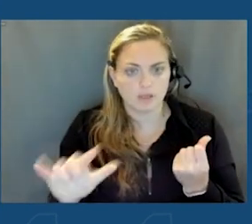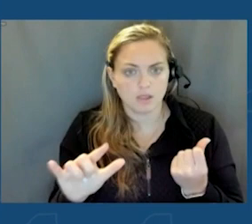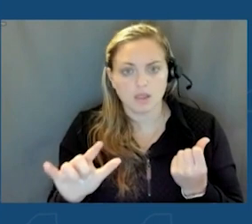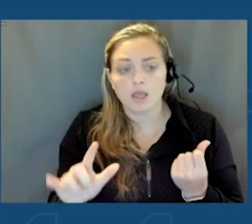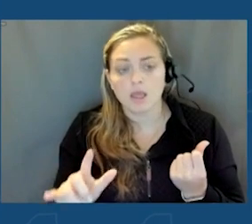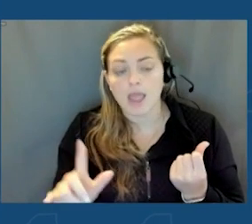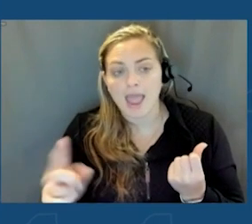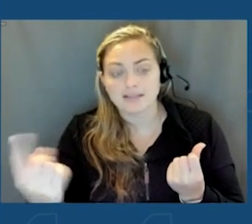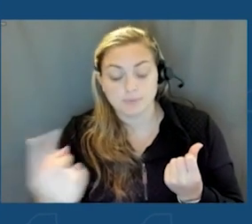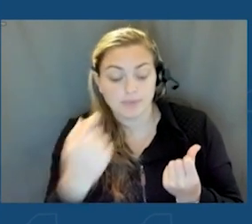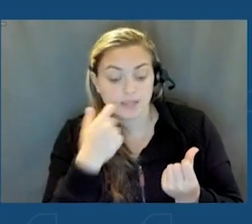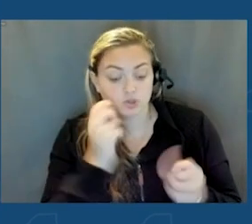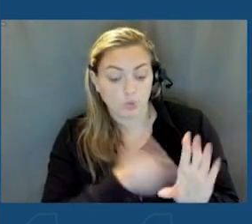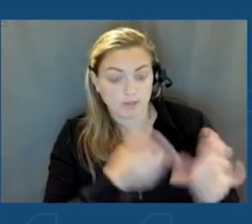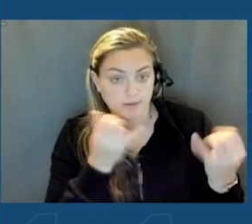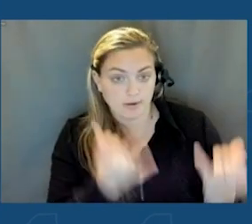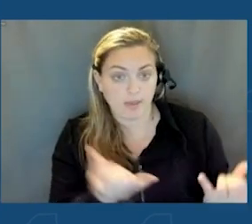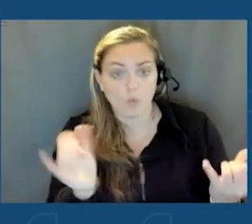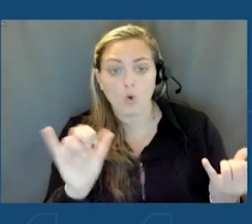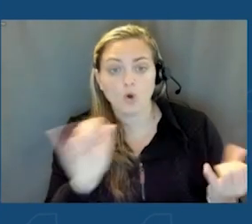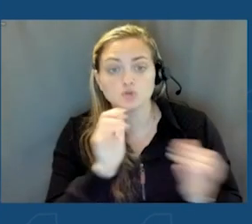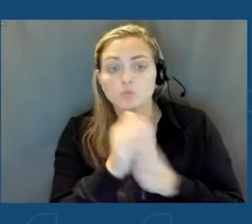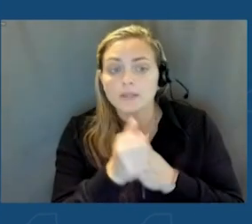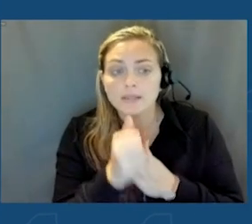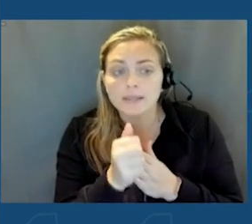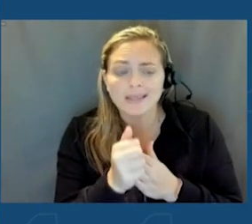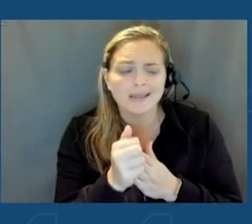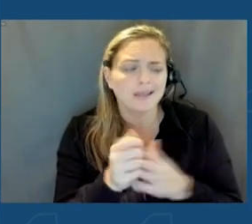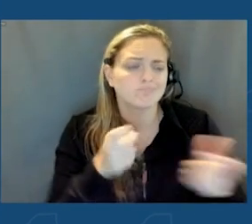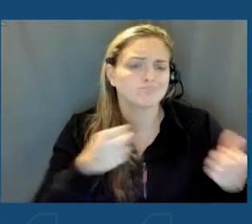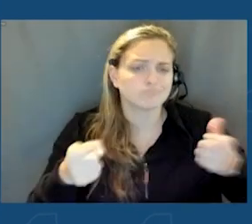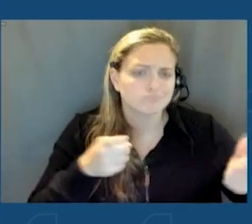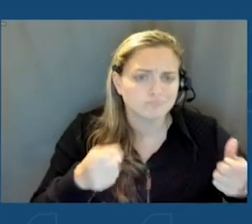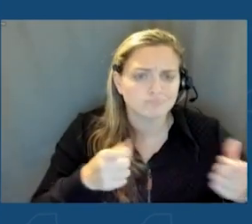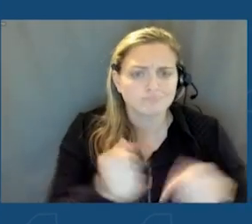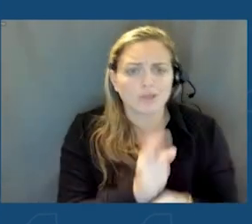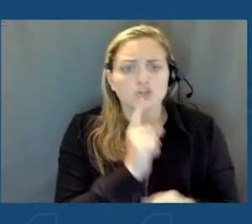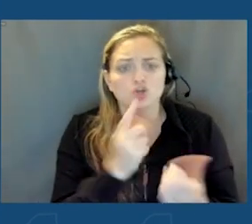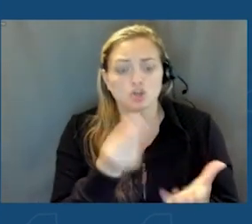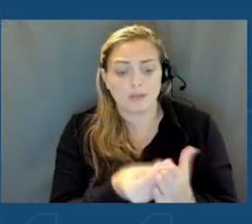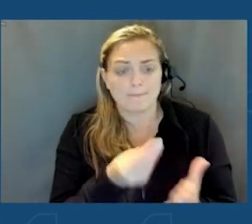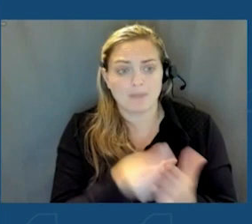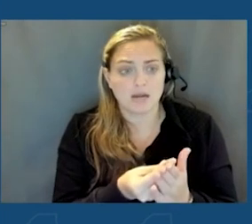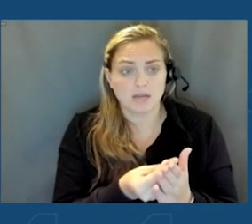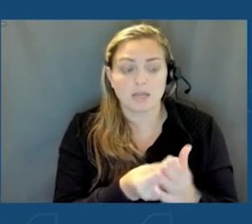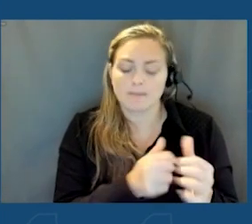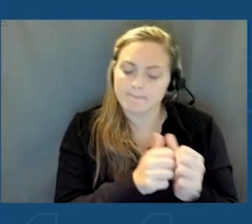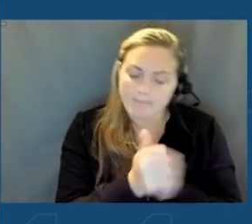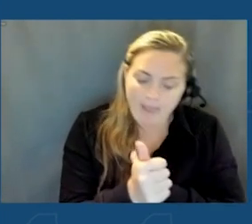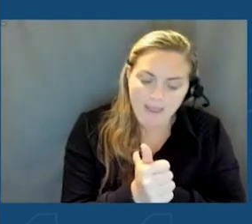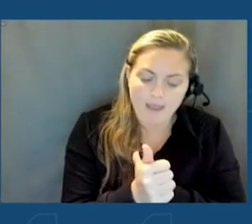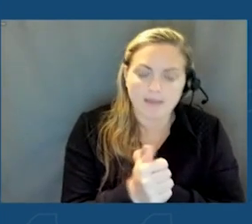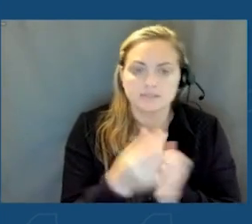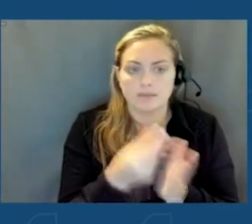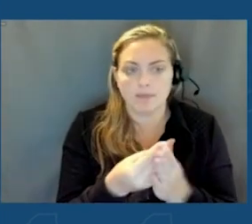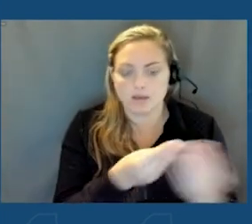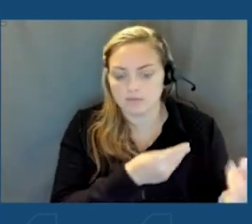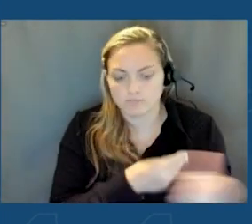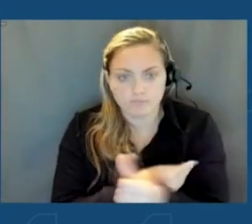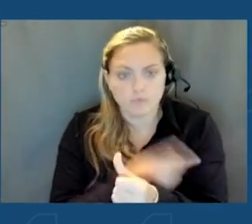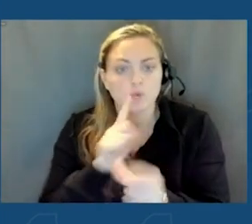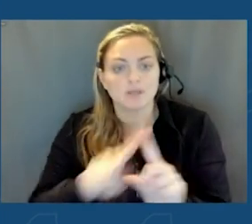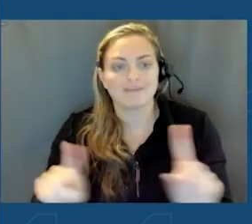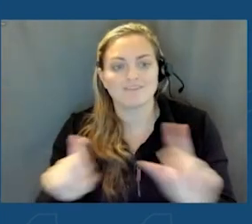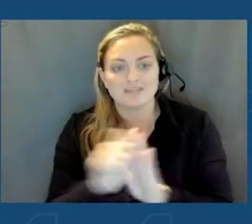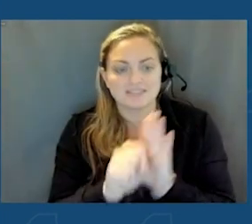here today, was also a leading champion to make sure that that money was passed and the money flowed to the states, places like